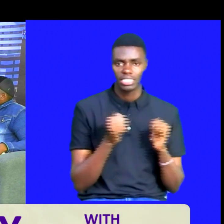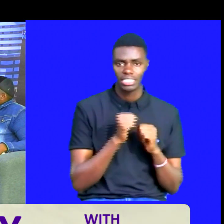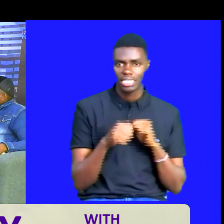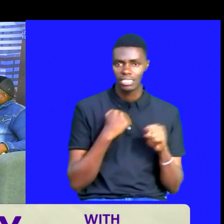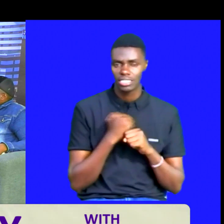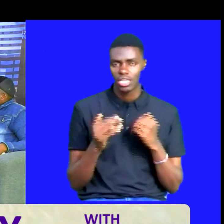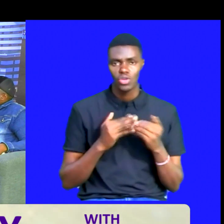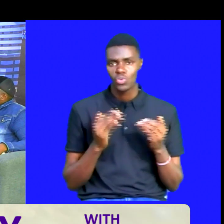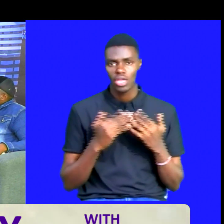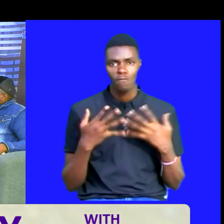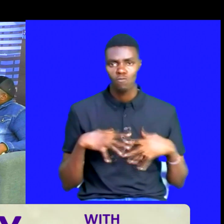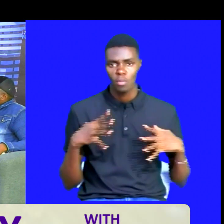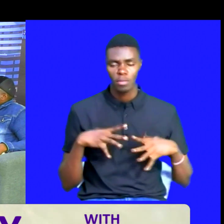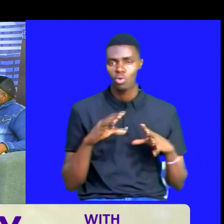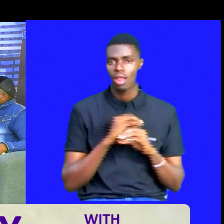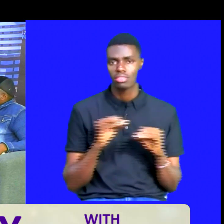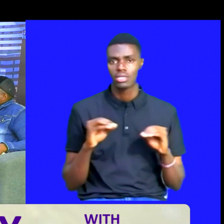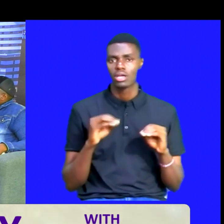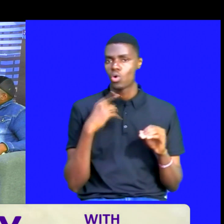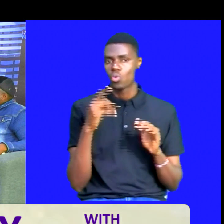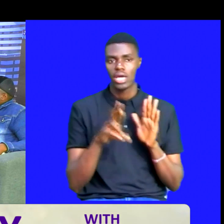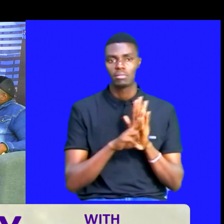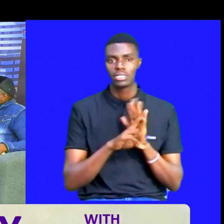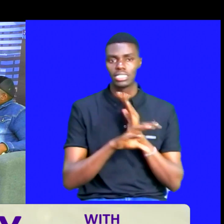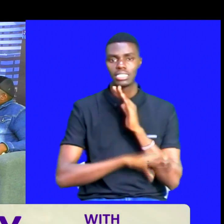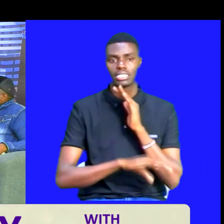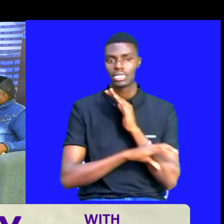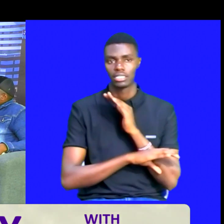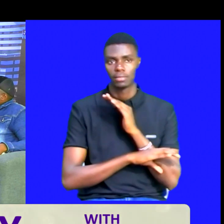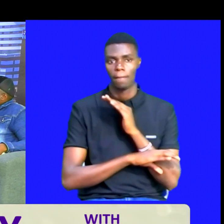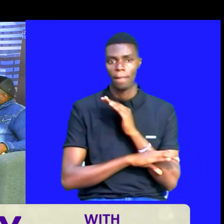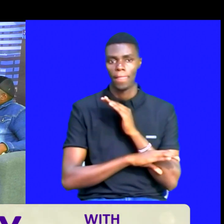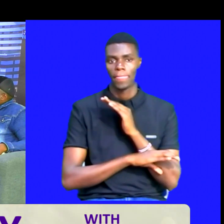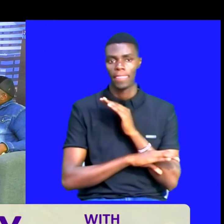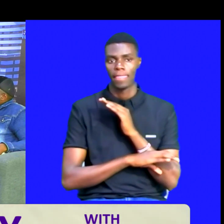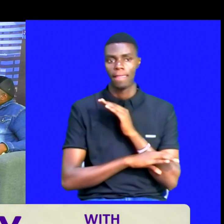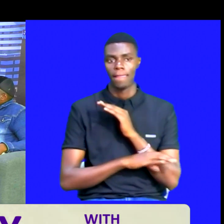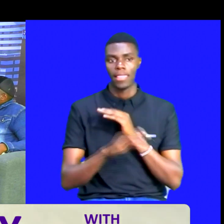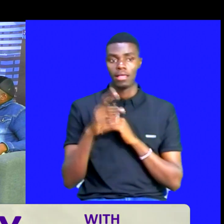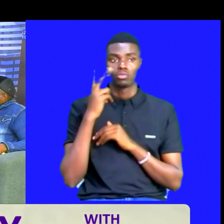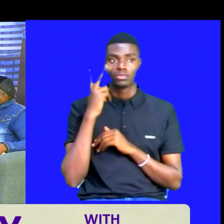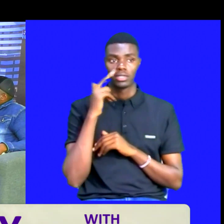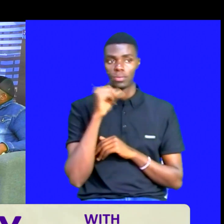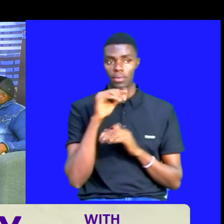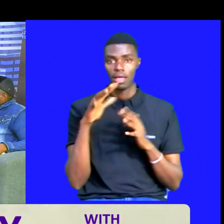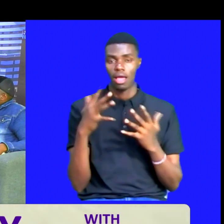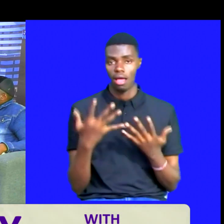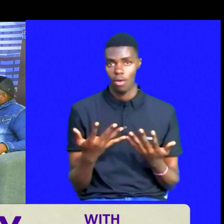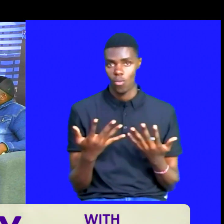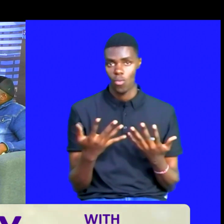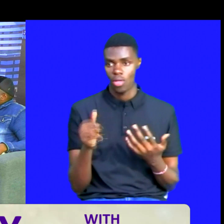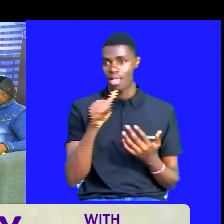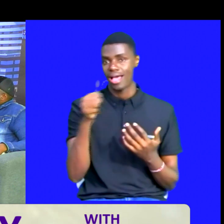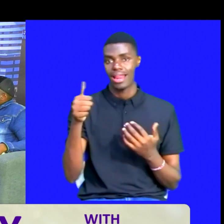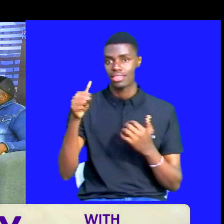Ushughulikiwa to putting the Kenyan flag high as far as the sports is concerned. We've seen that how the other